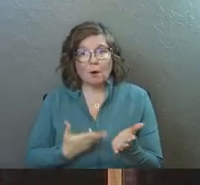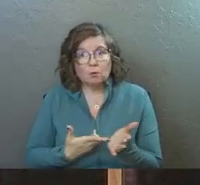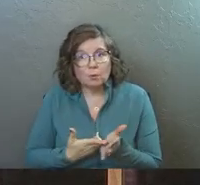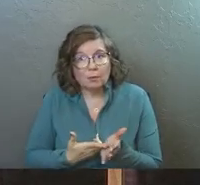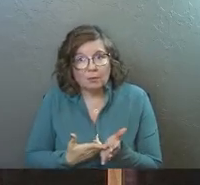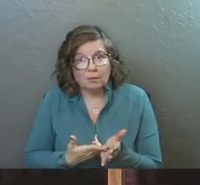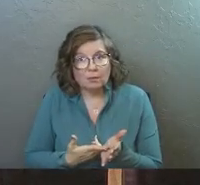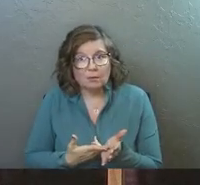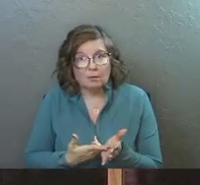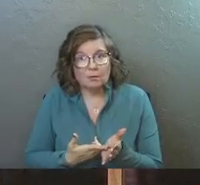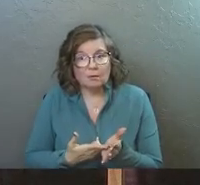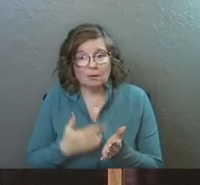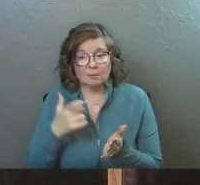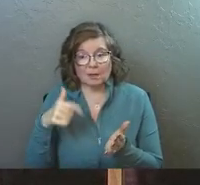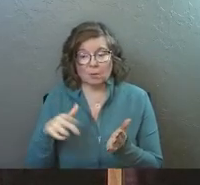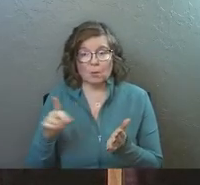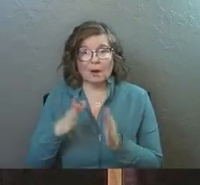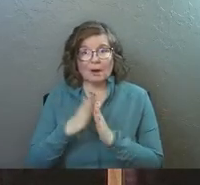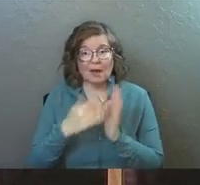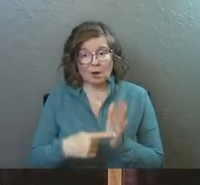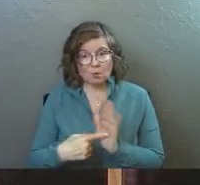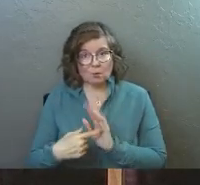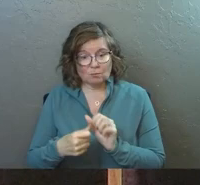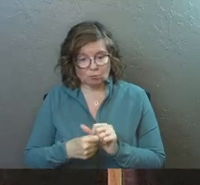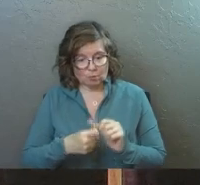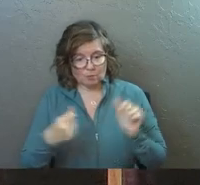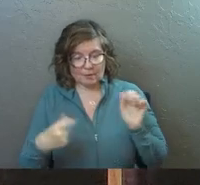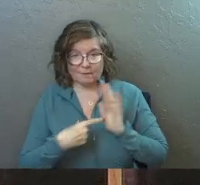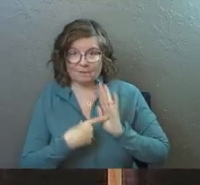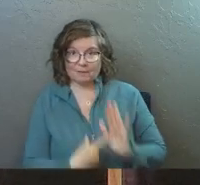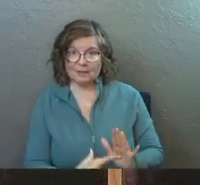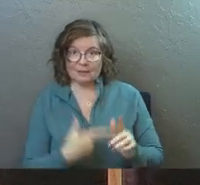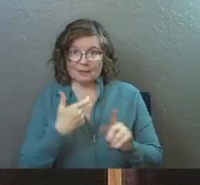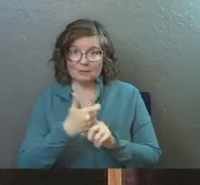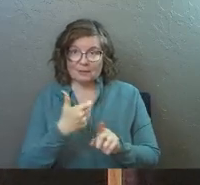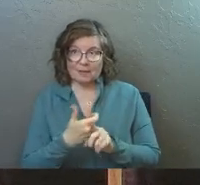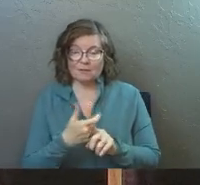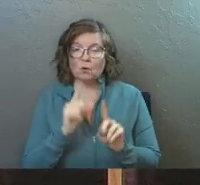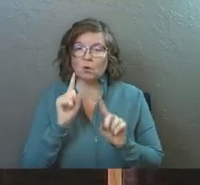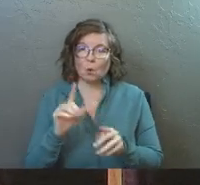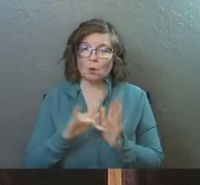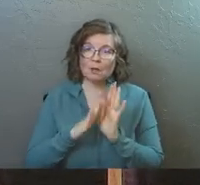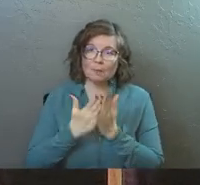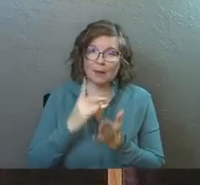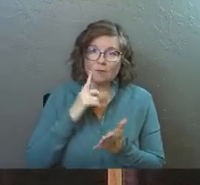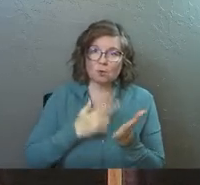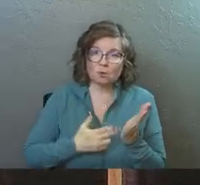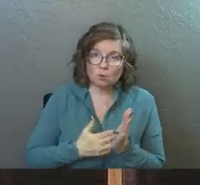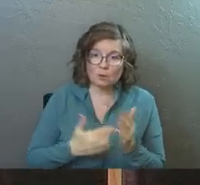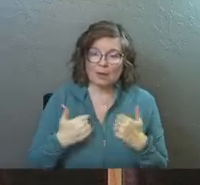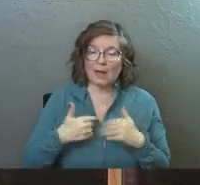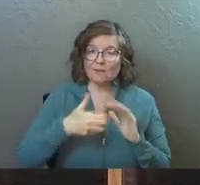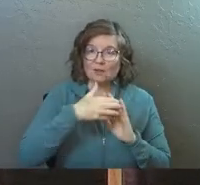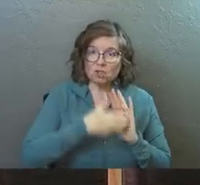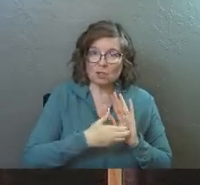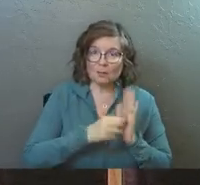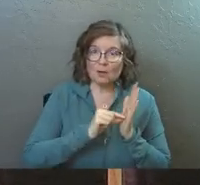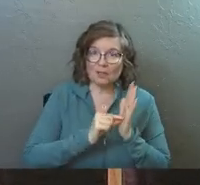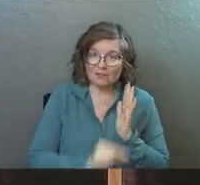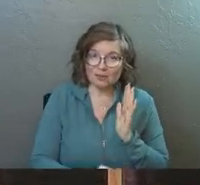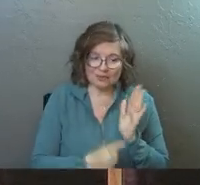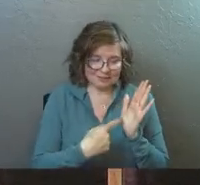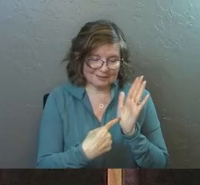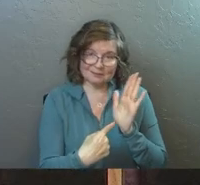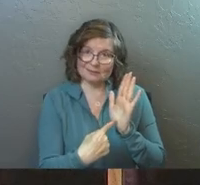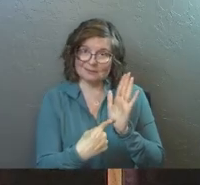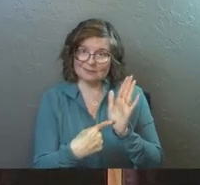truth. Because this is where God revealed himself. Go to the Bible for your truth and have the chapter and verse,